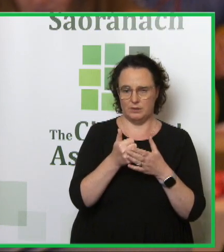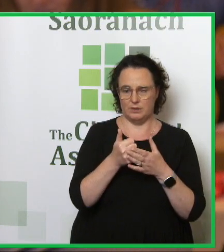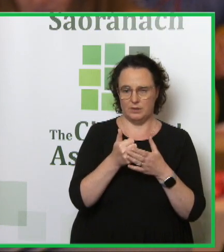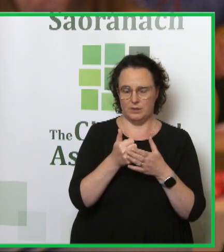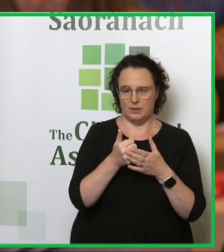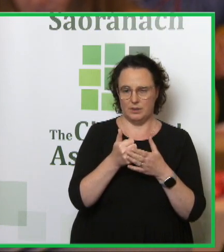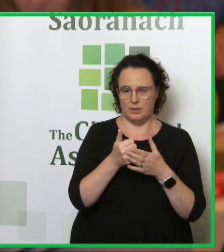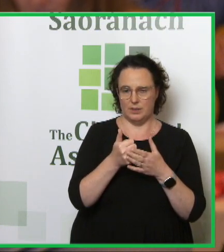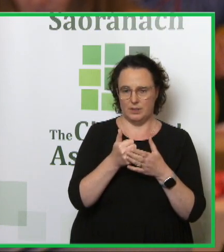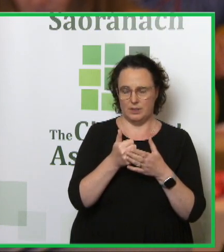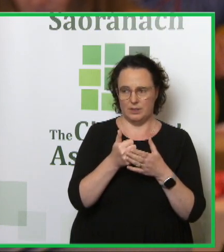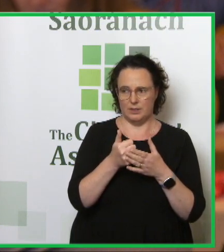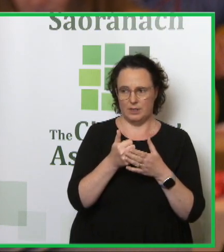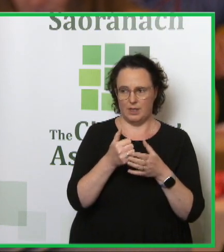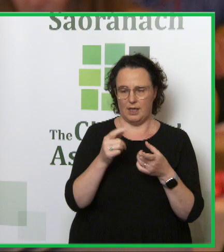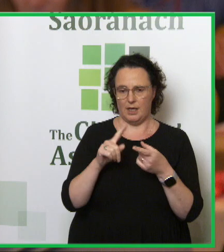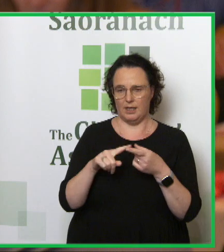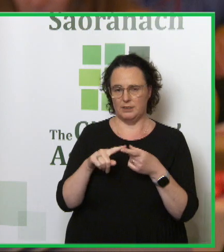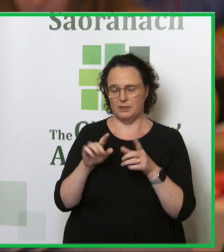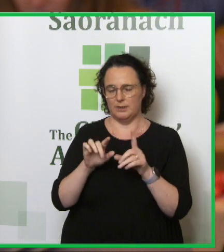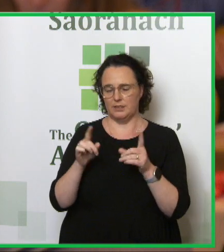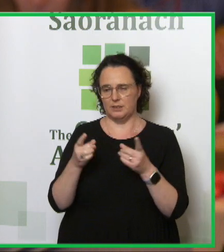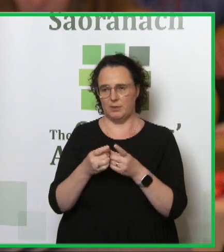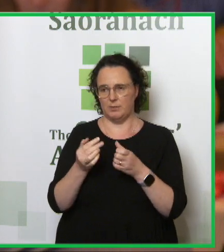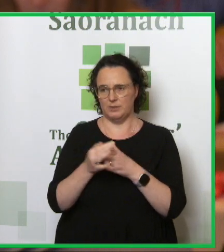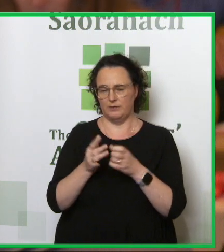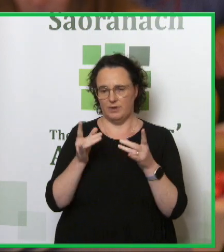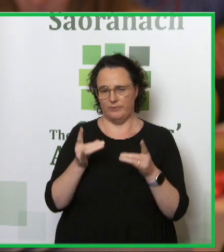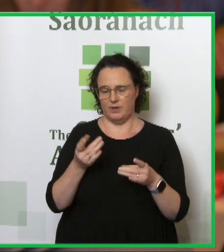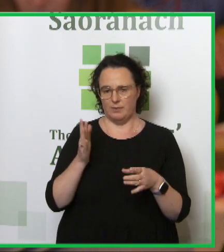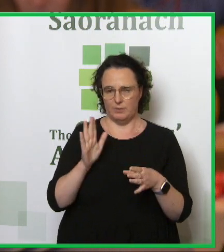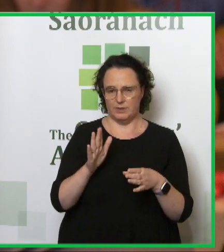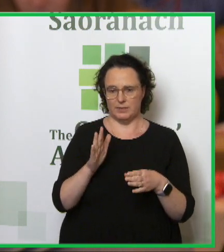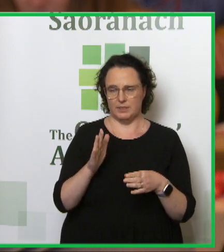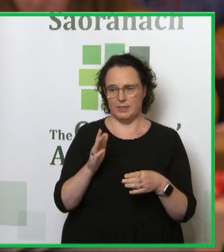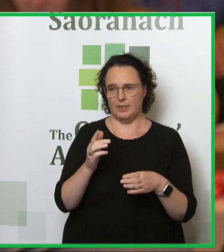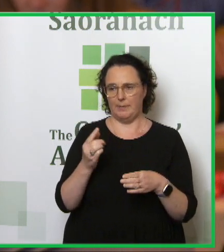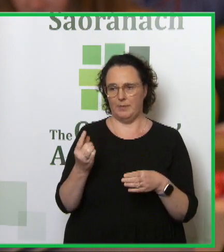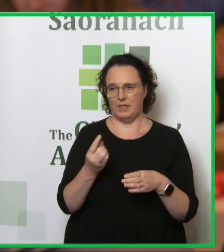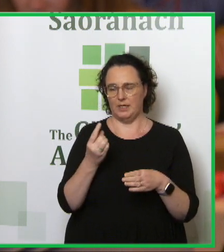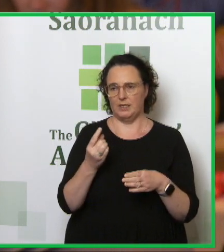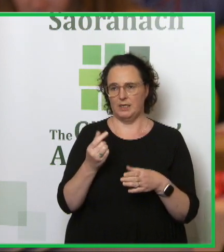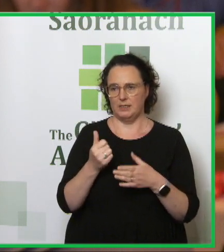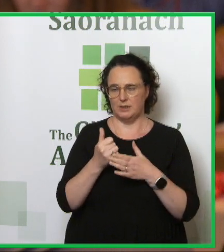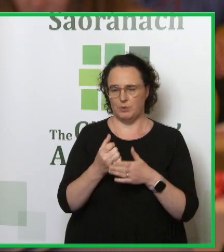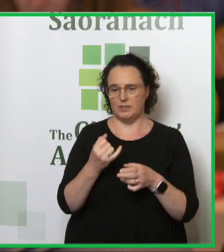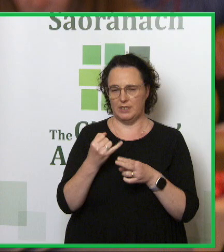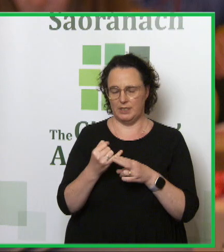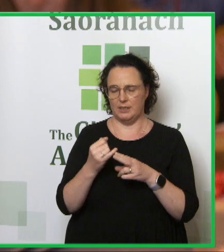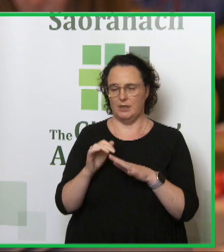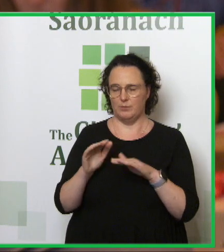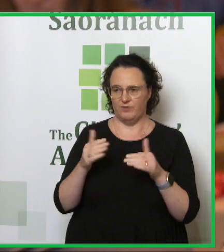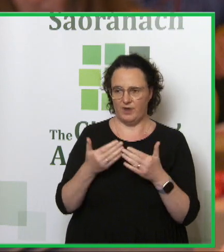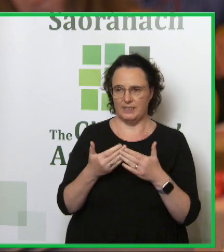something? And also the last, the Department of Health must be supported in providing